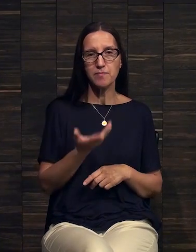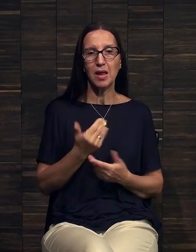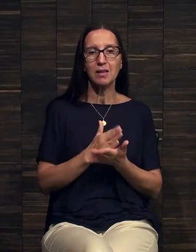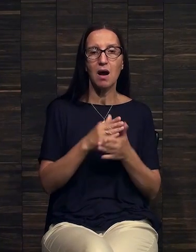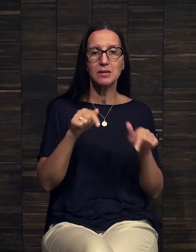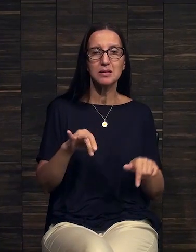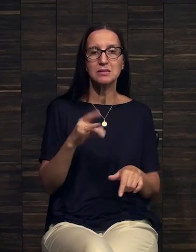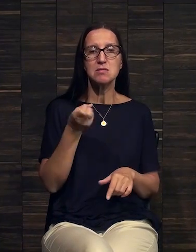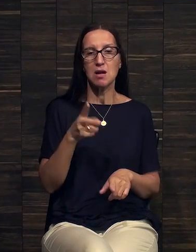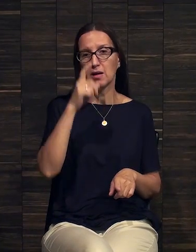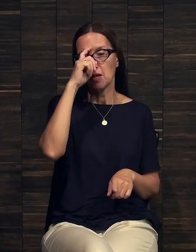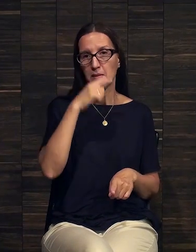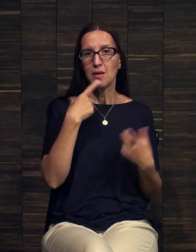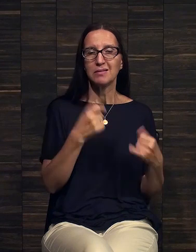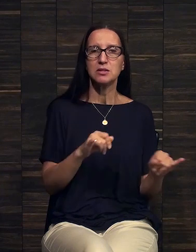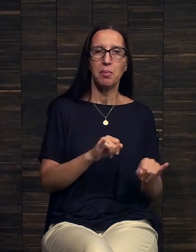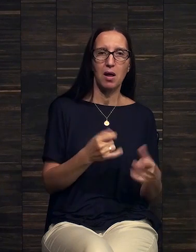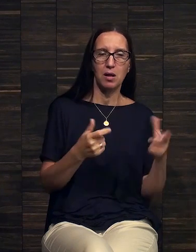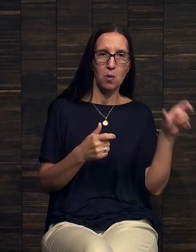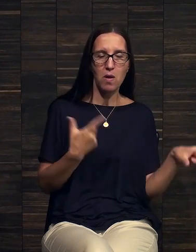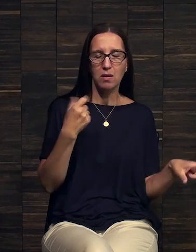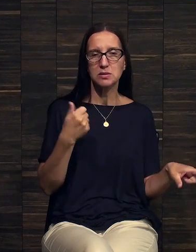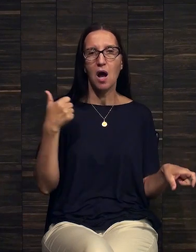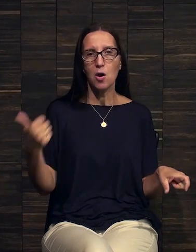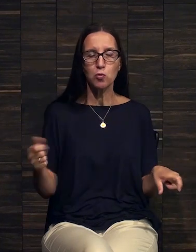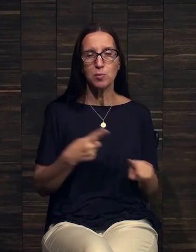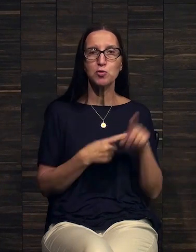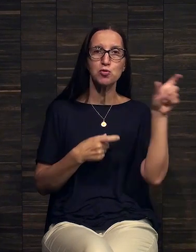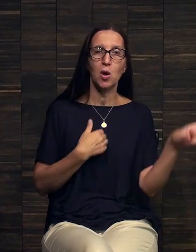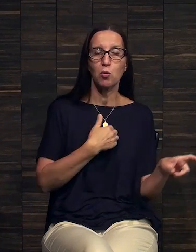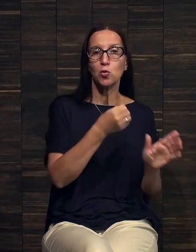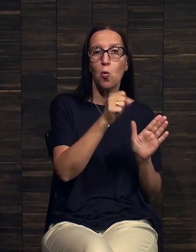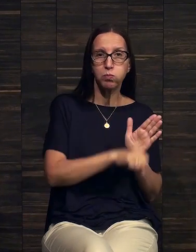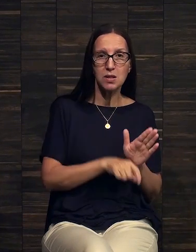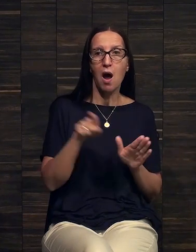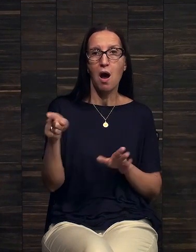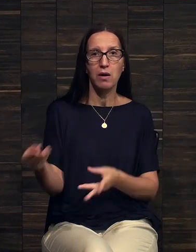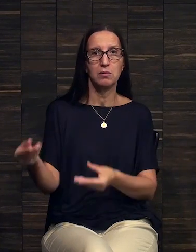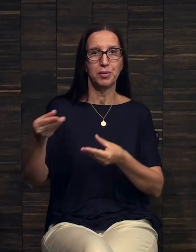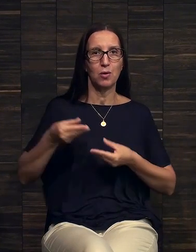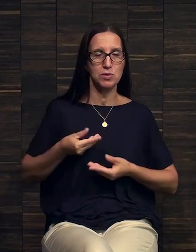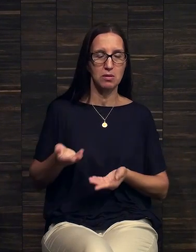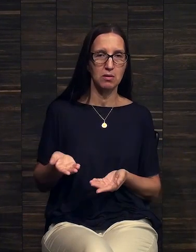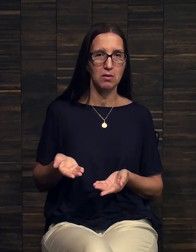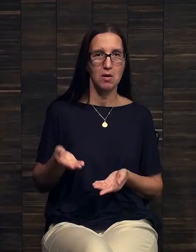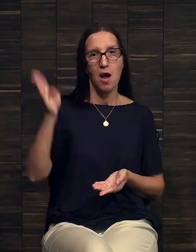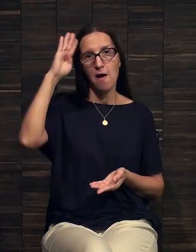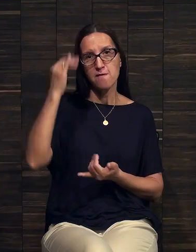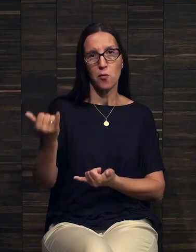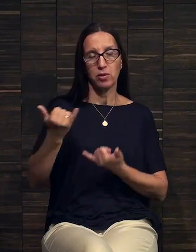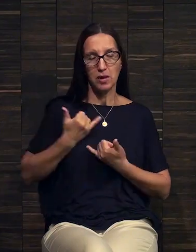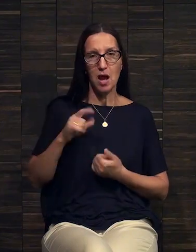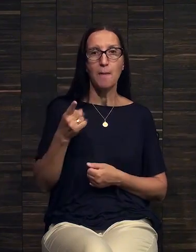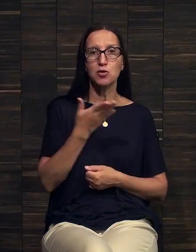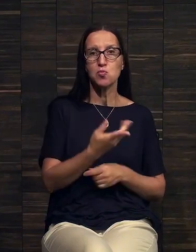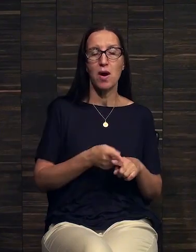comics. And in Iraq, it's difficult to distinguish good from bad, and why this man